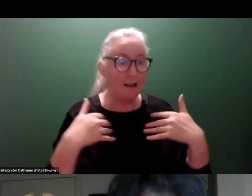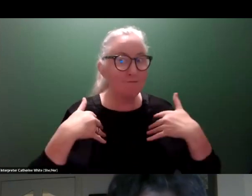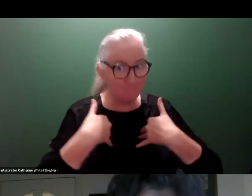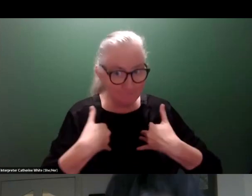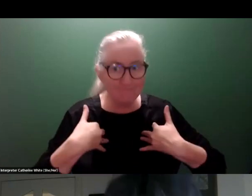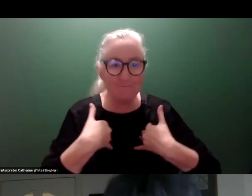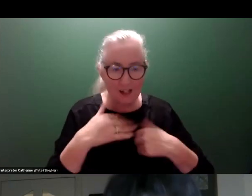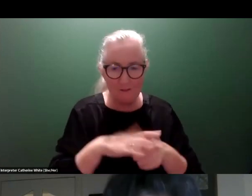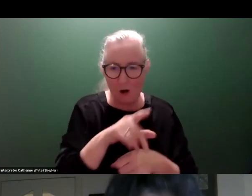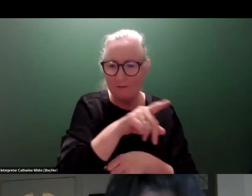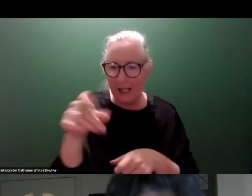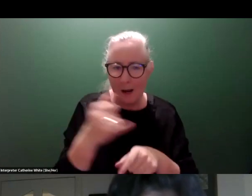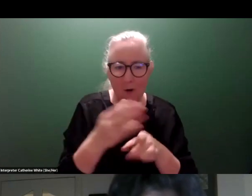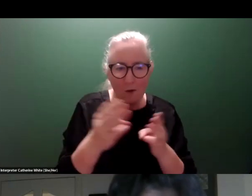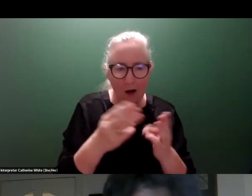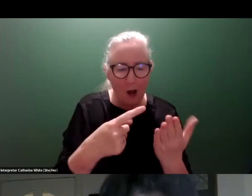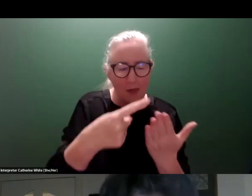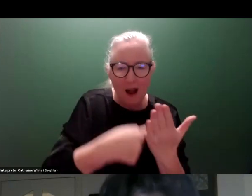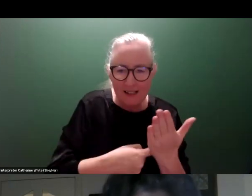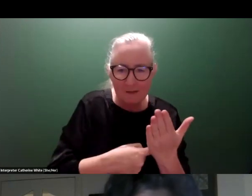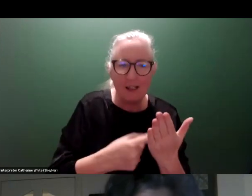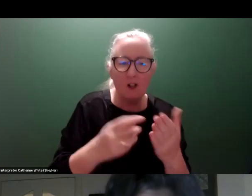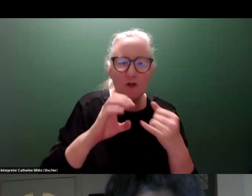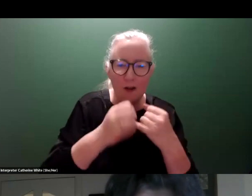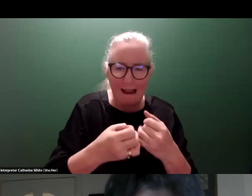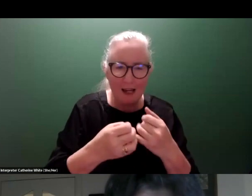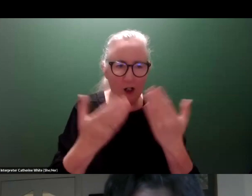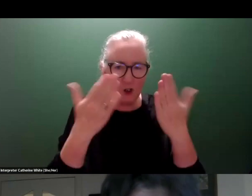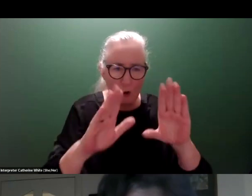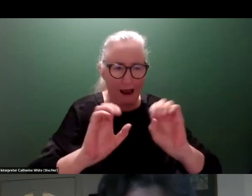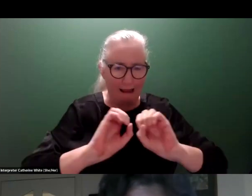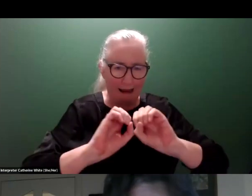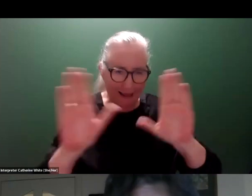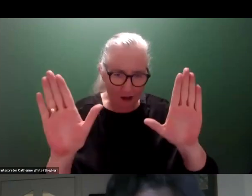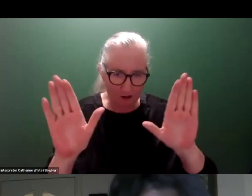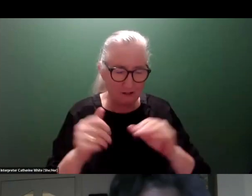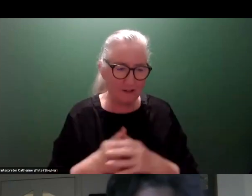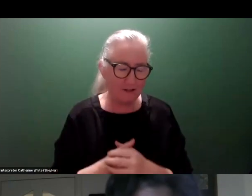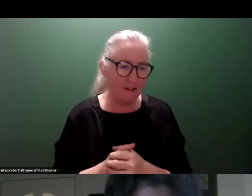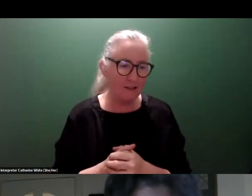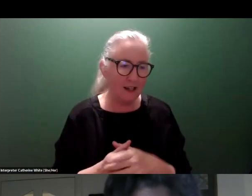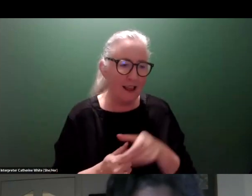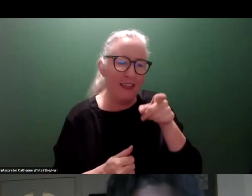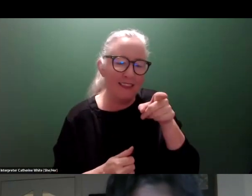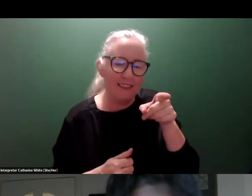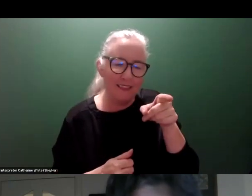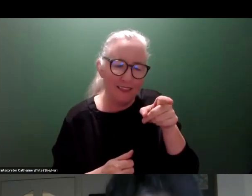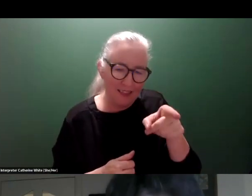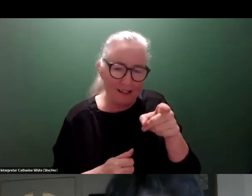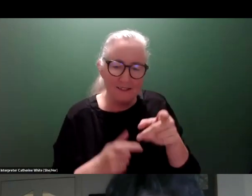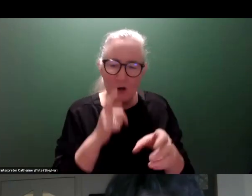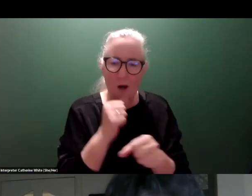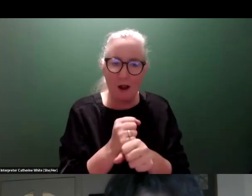in practice, and the policy attempts to state clearly the position. Here we're talking about